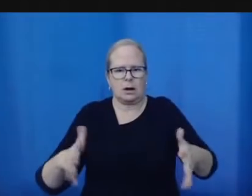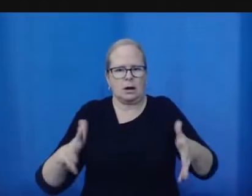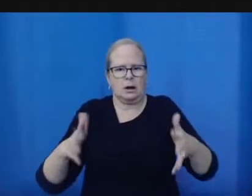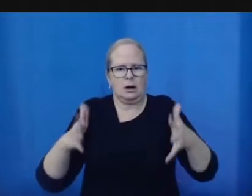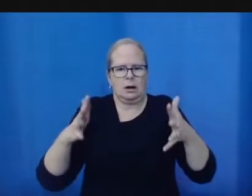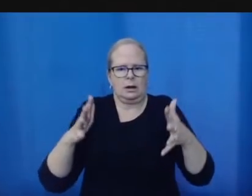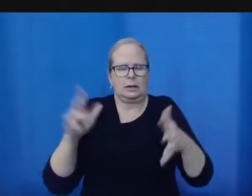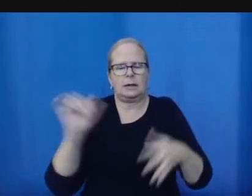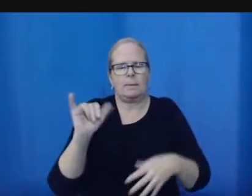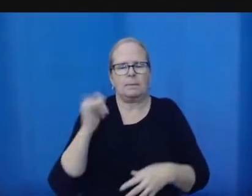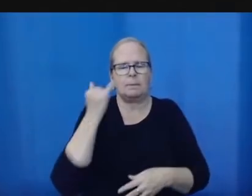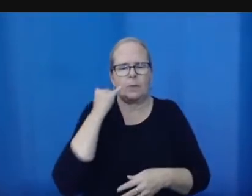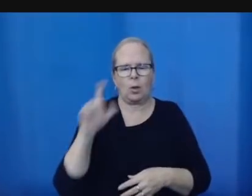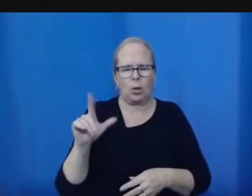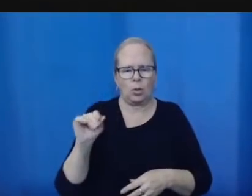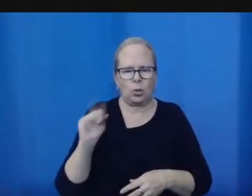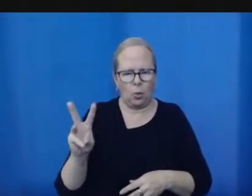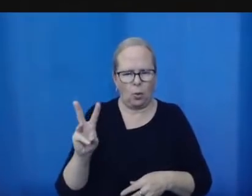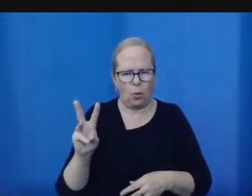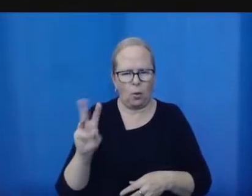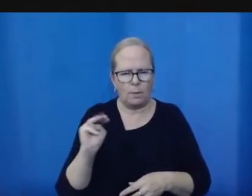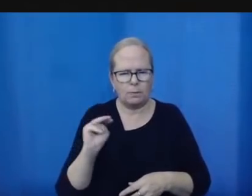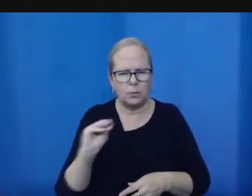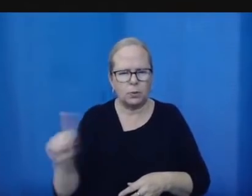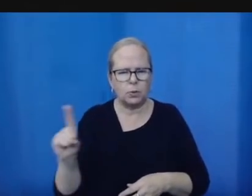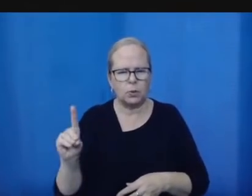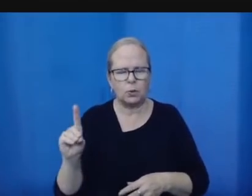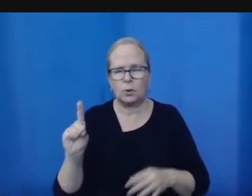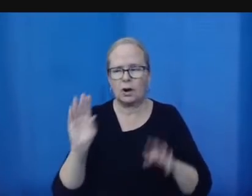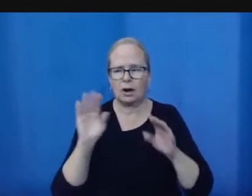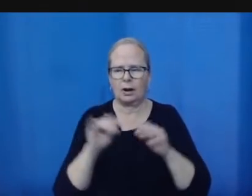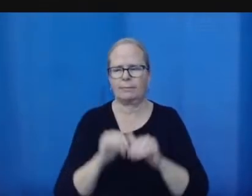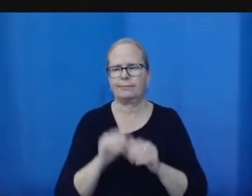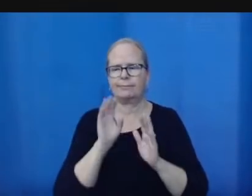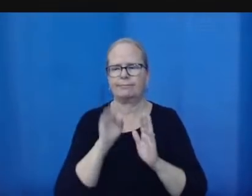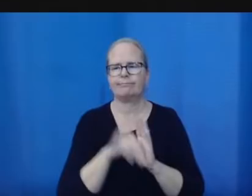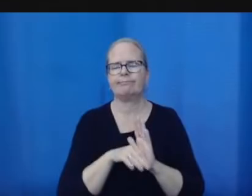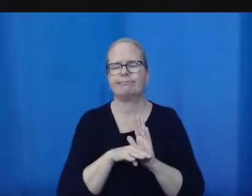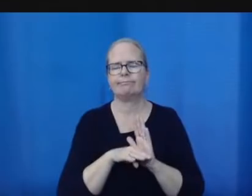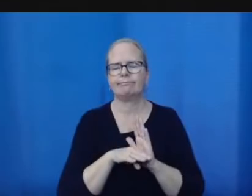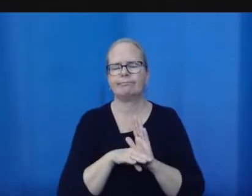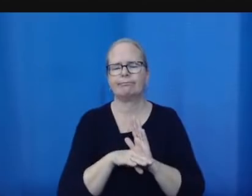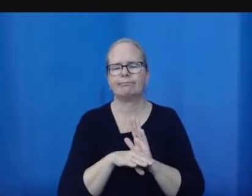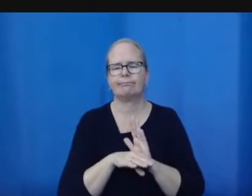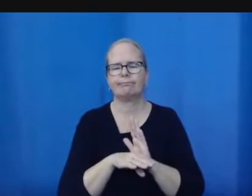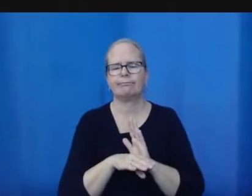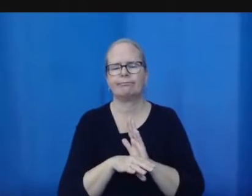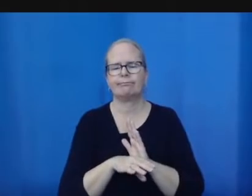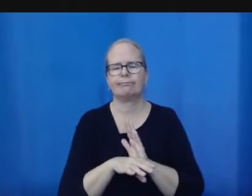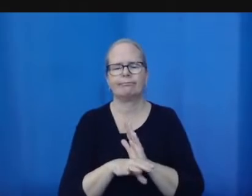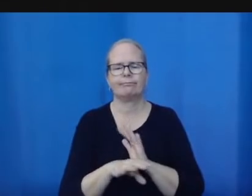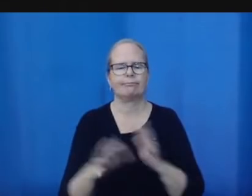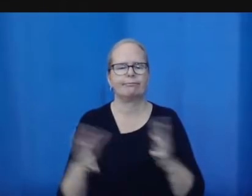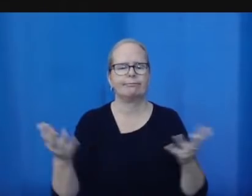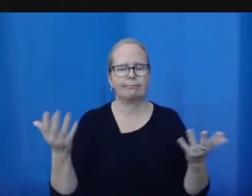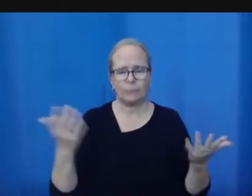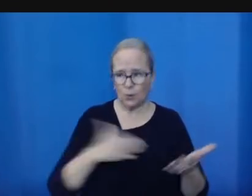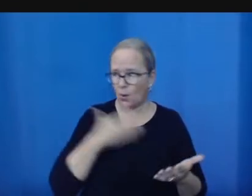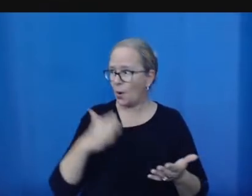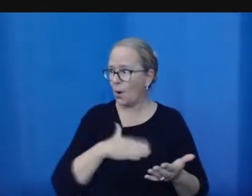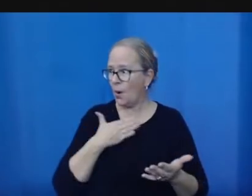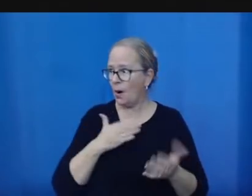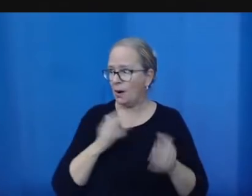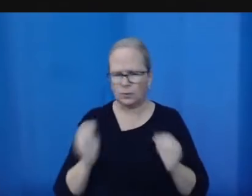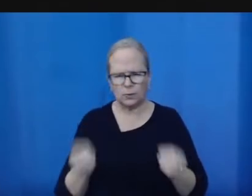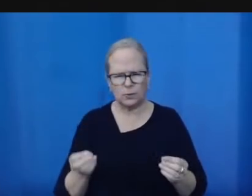not really feeling like you're getting moments of joy, that you have hope, that you have, things to look forward to, that there's